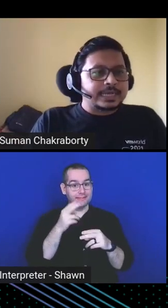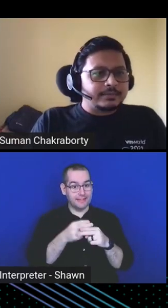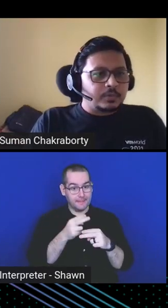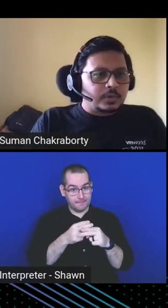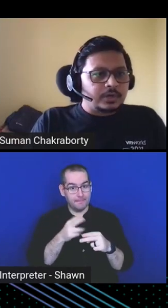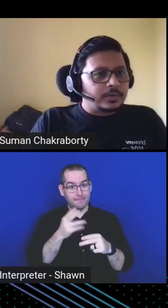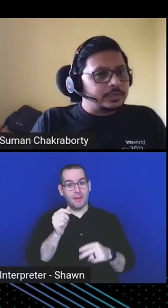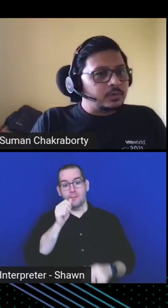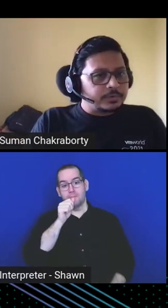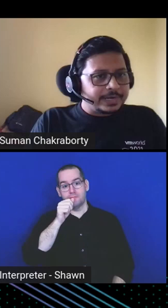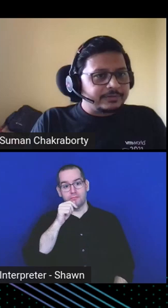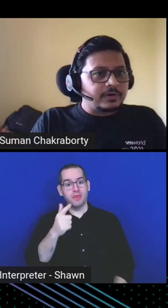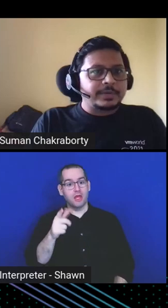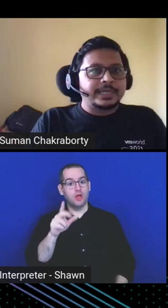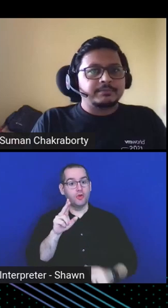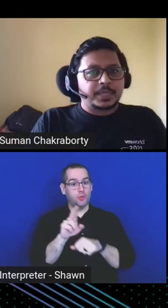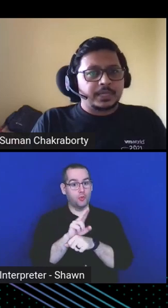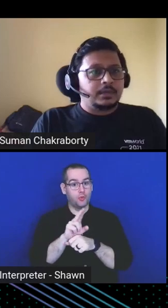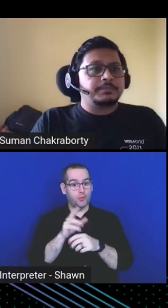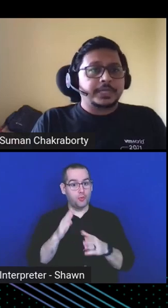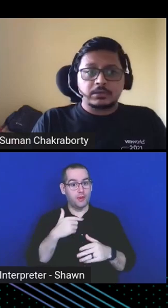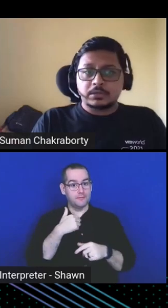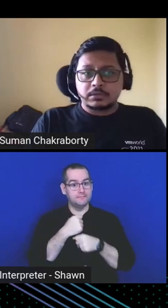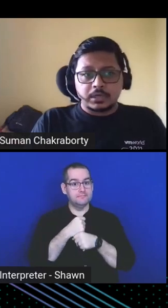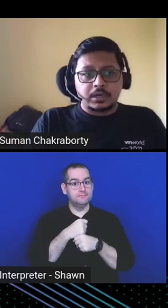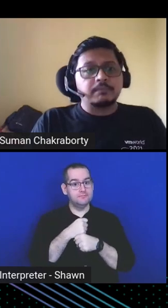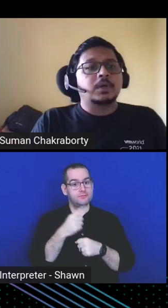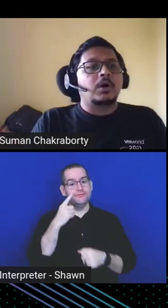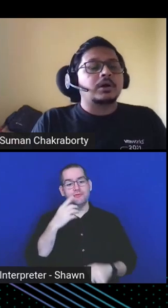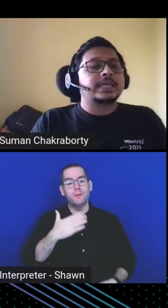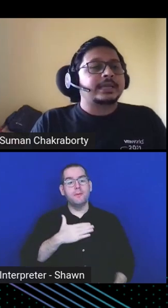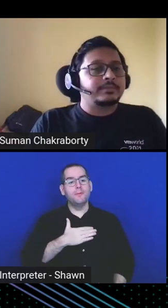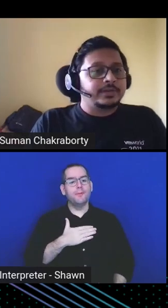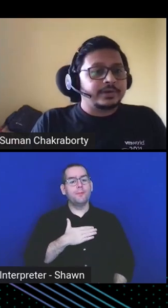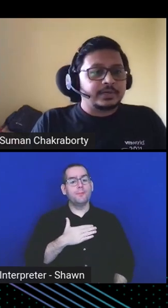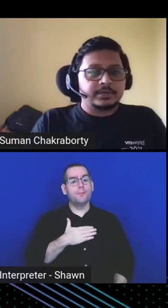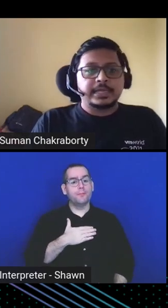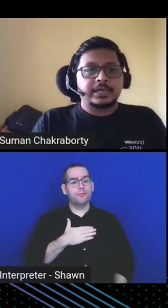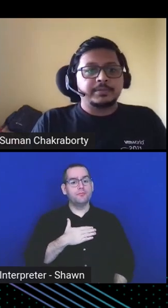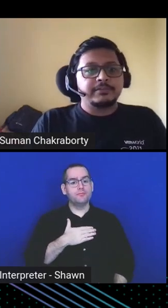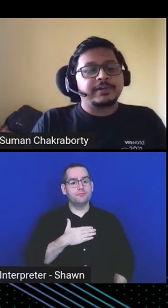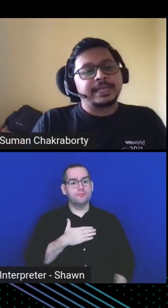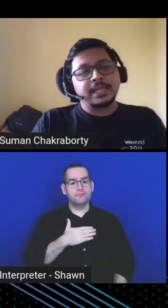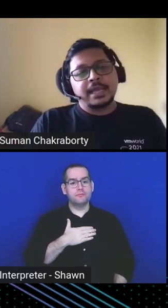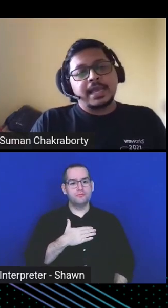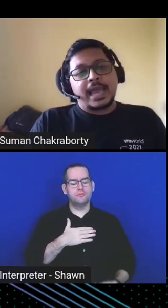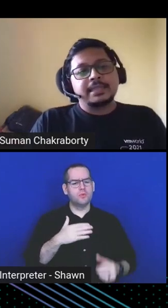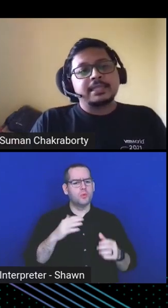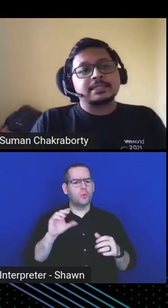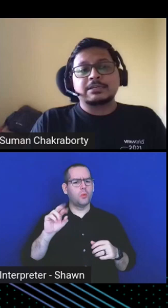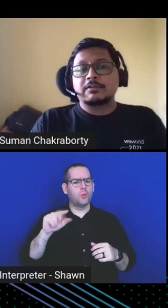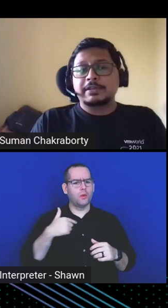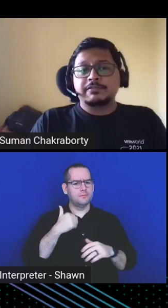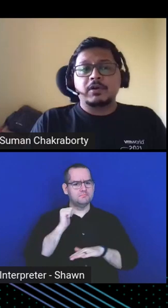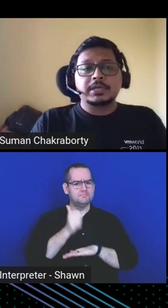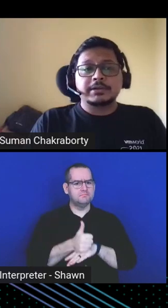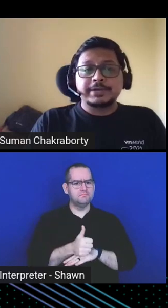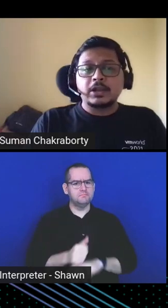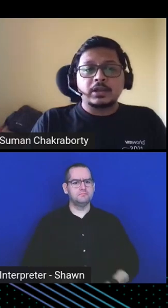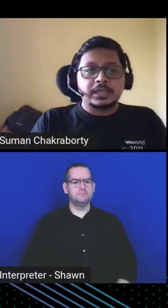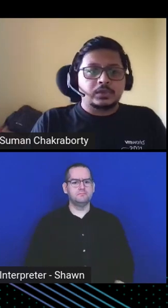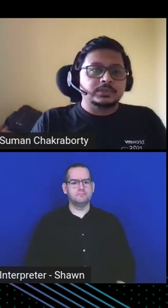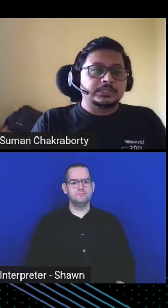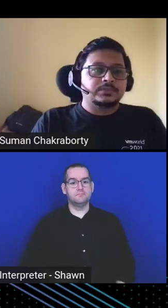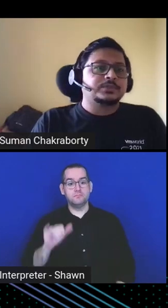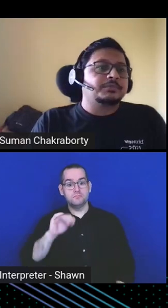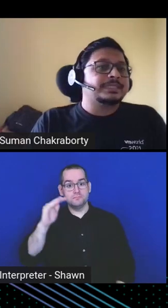users that I'm going to create for my particular org that that I'll be defining, and then the set of default